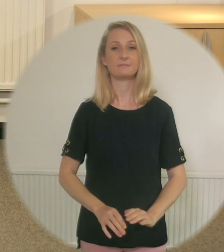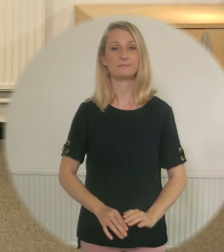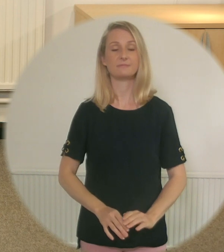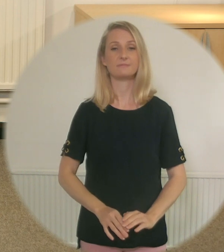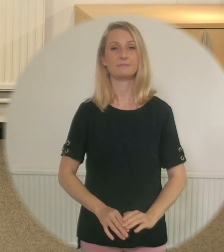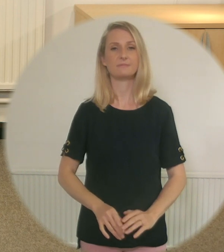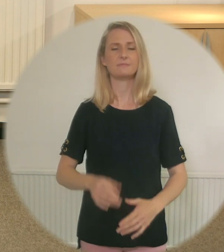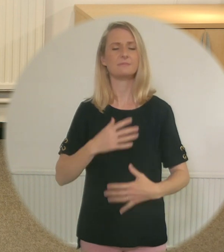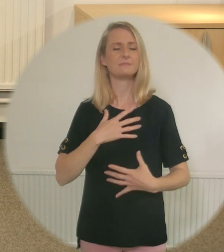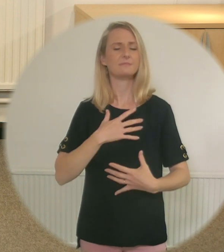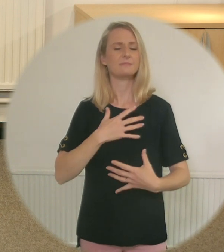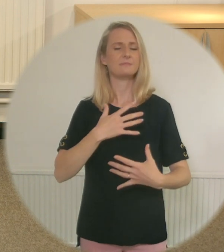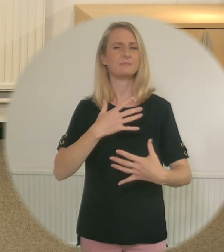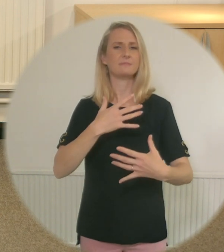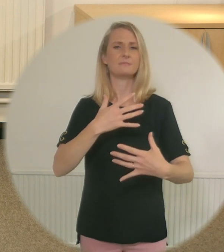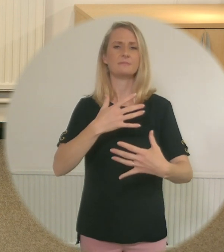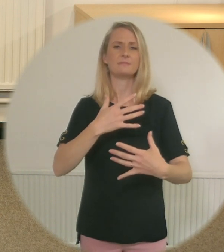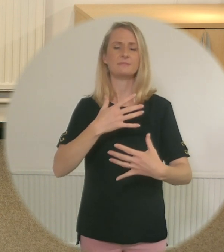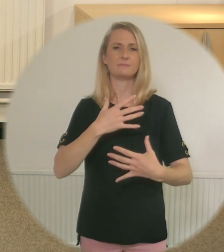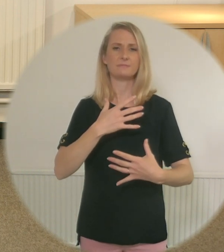Take a few gentle breaths now.